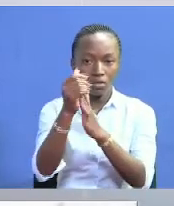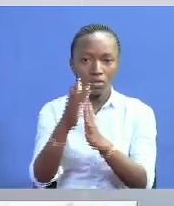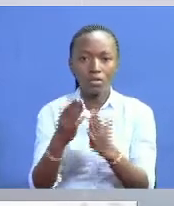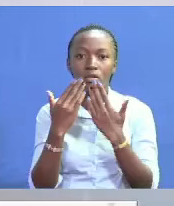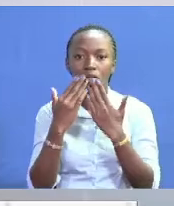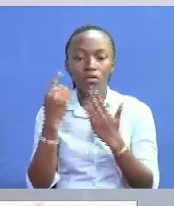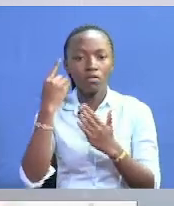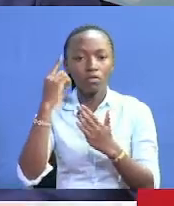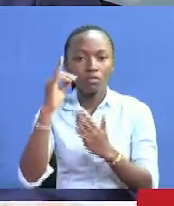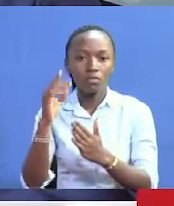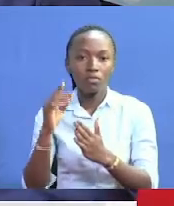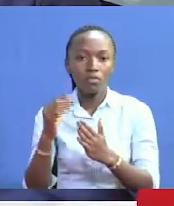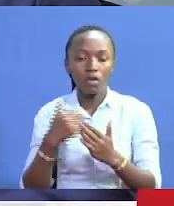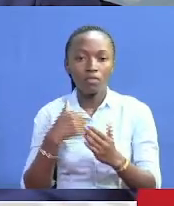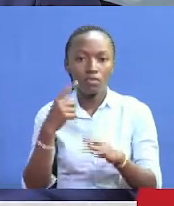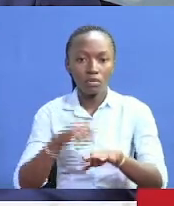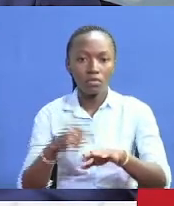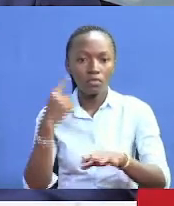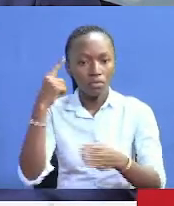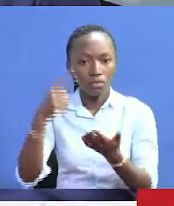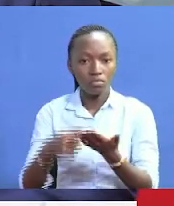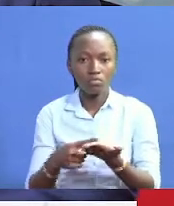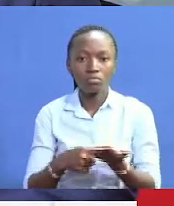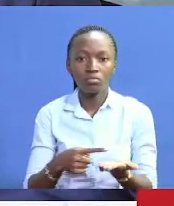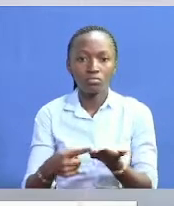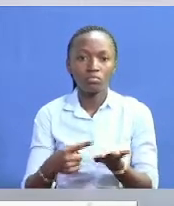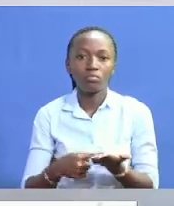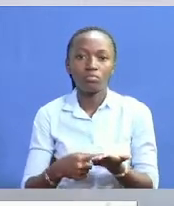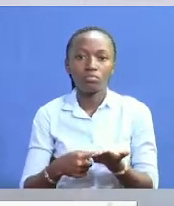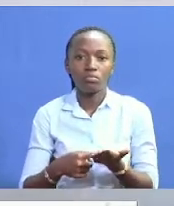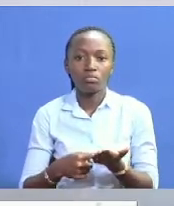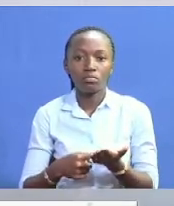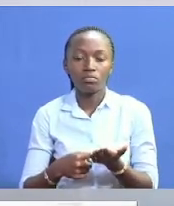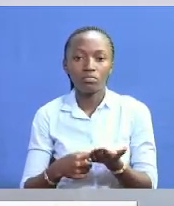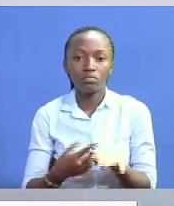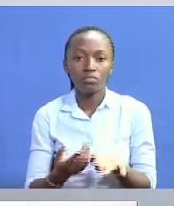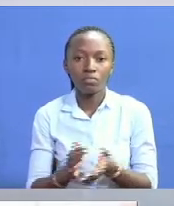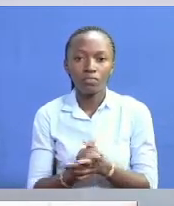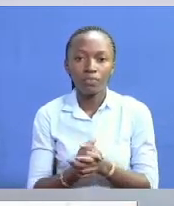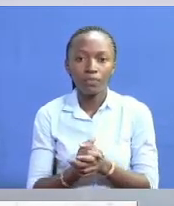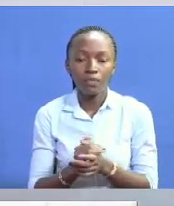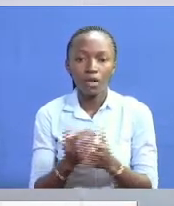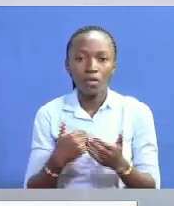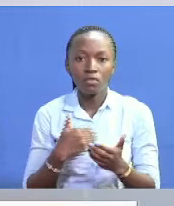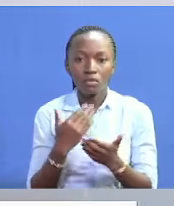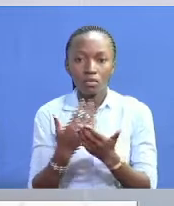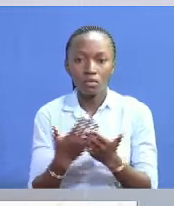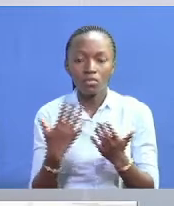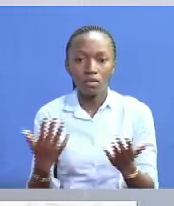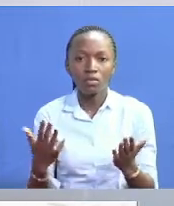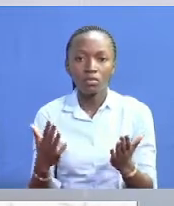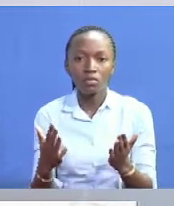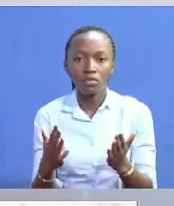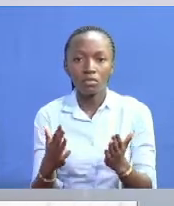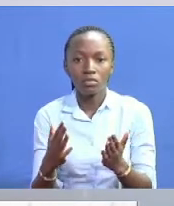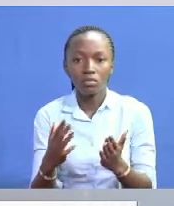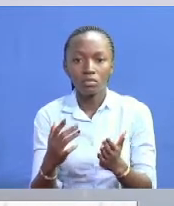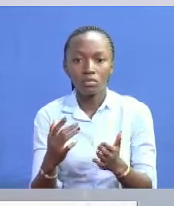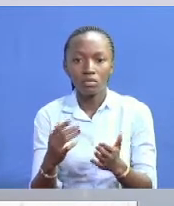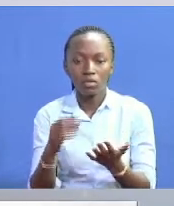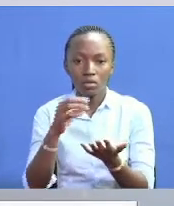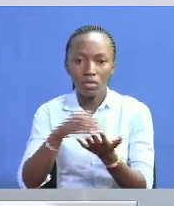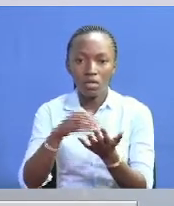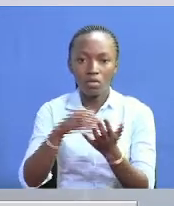discussion. All right, and probably just get the ball rolling. We'll start with you, Carrera. What is the state of